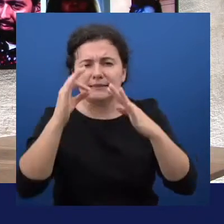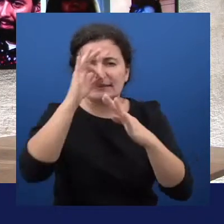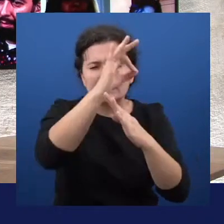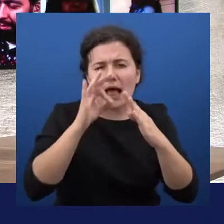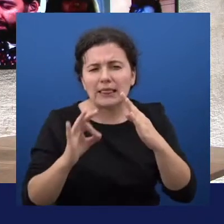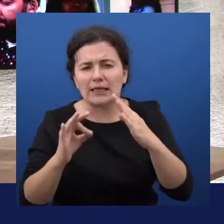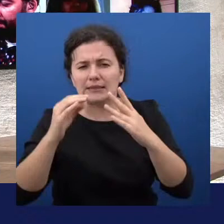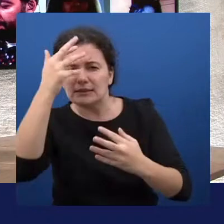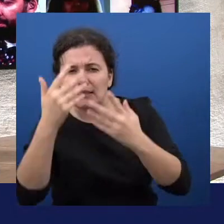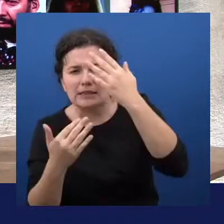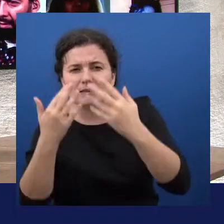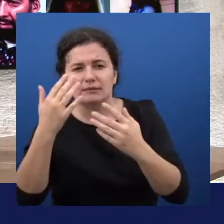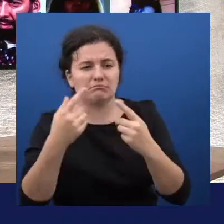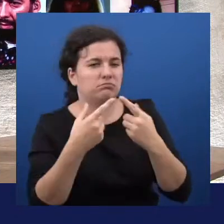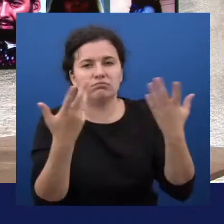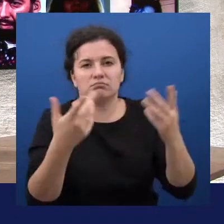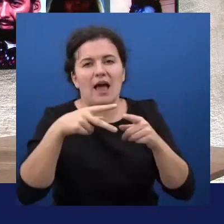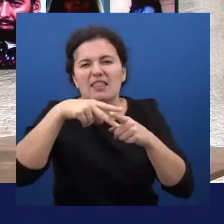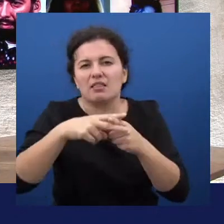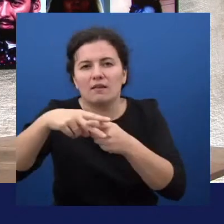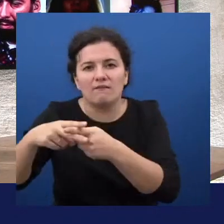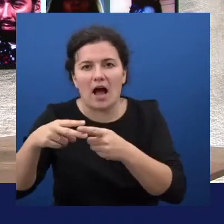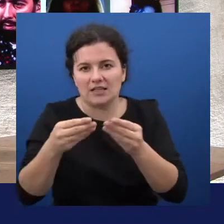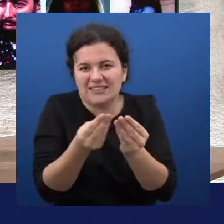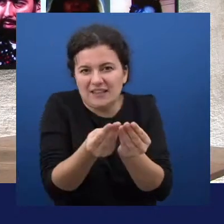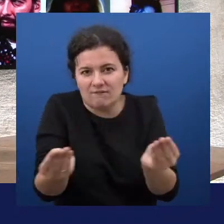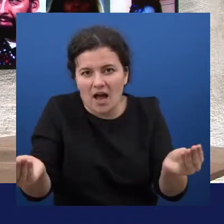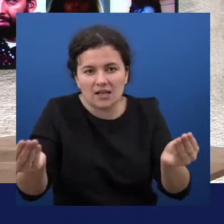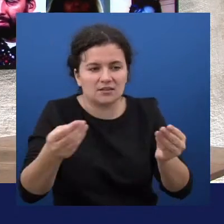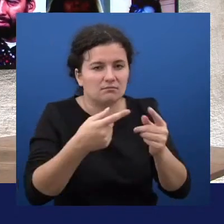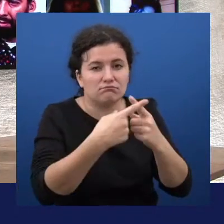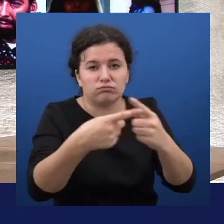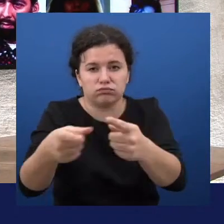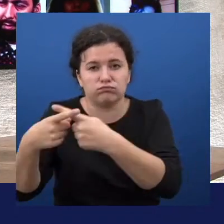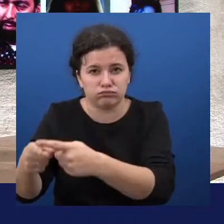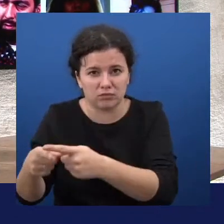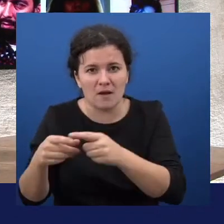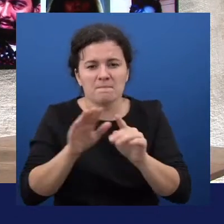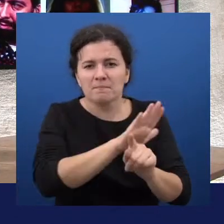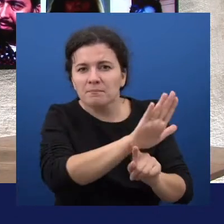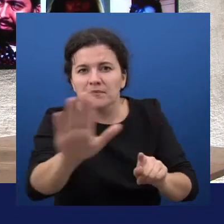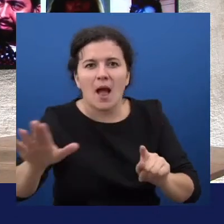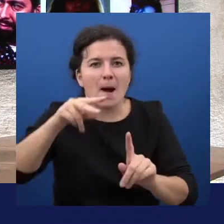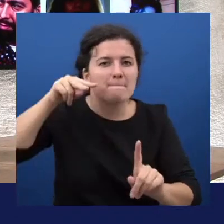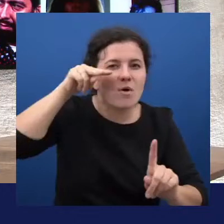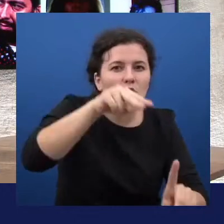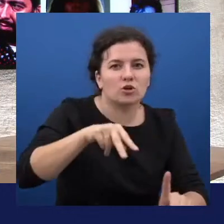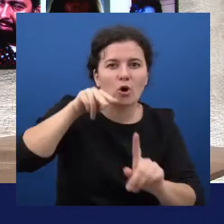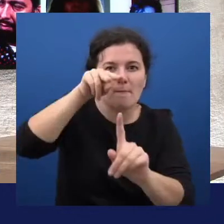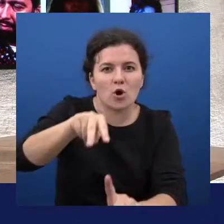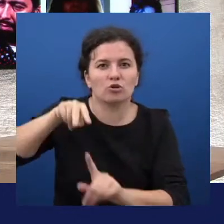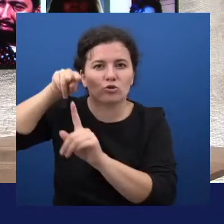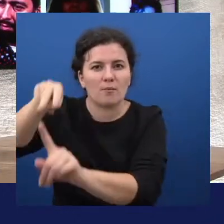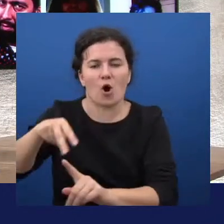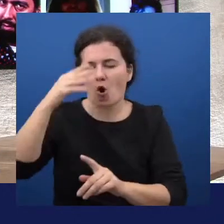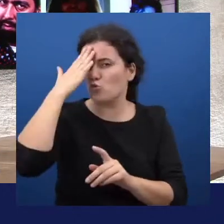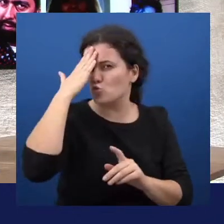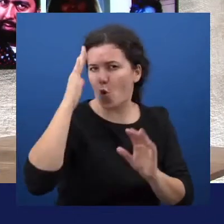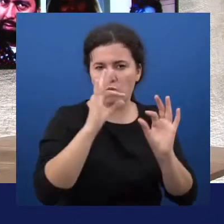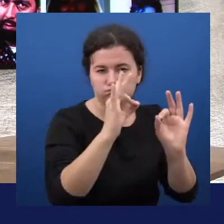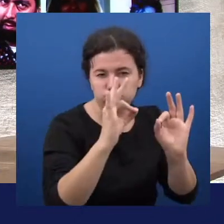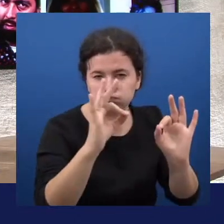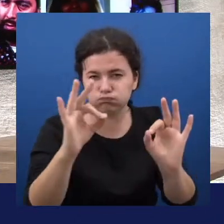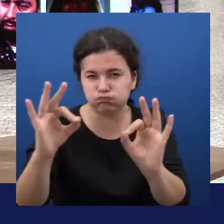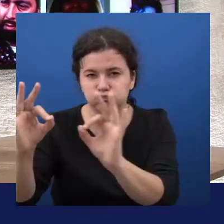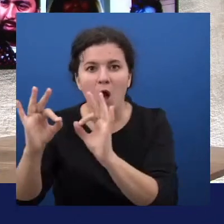from devices, then it's really important to monitor and make sure that nothing is